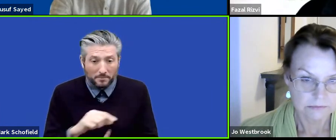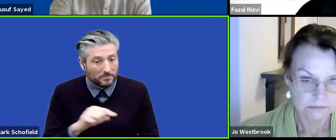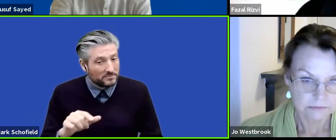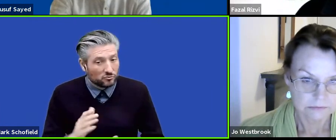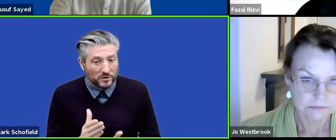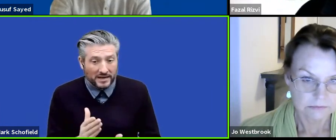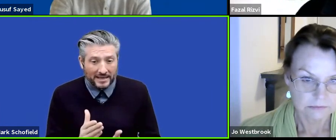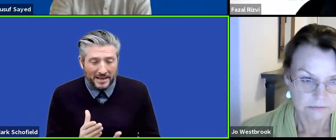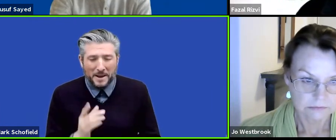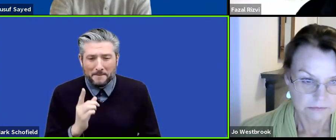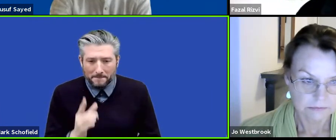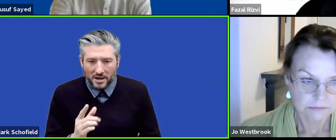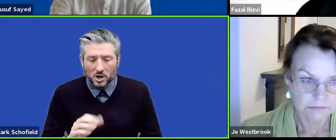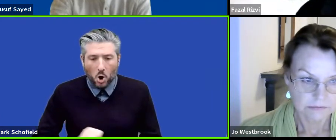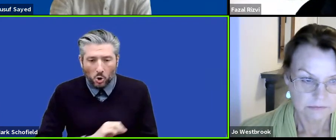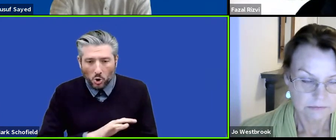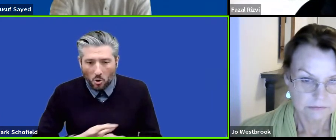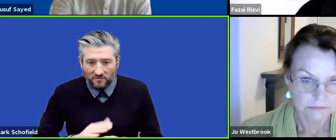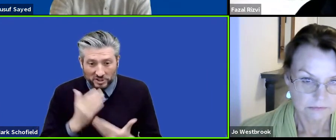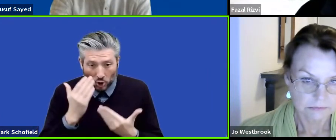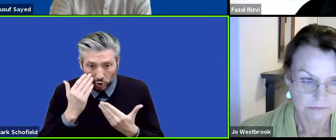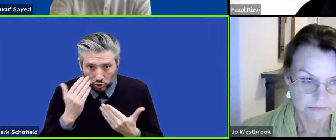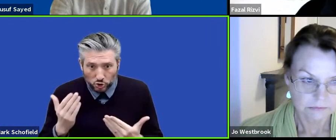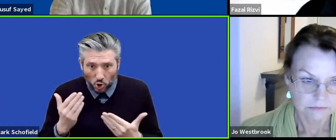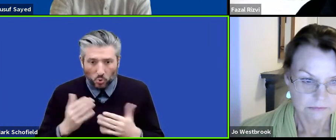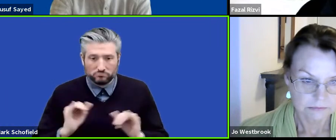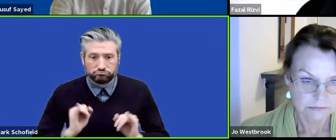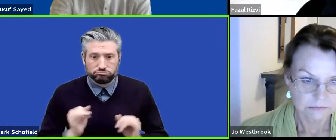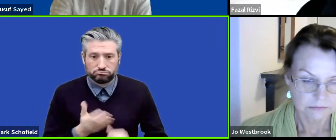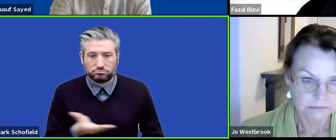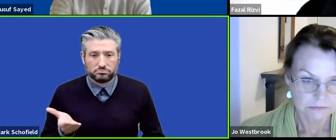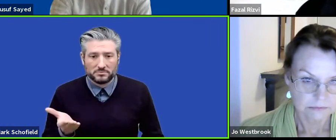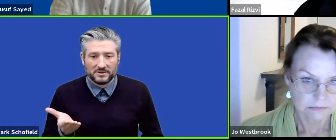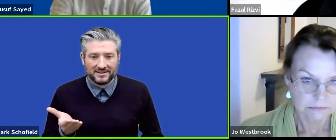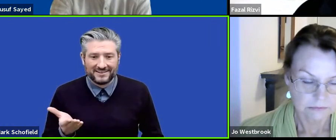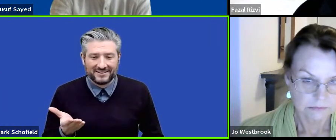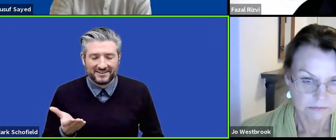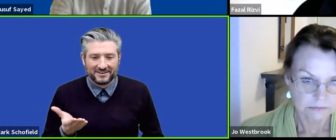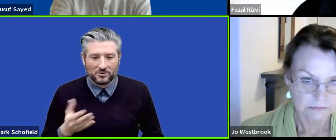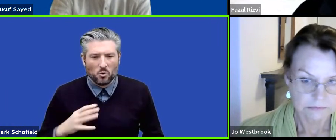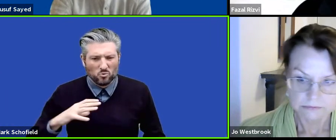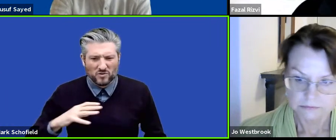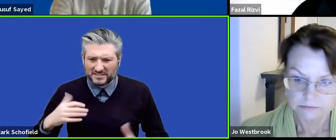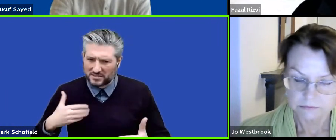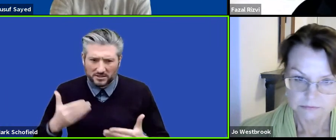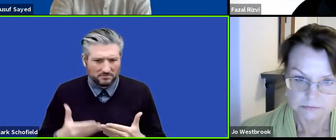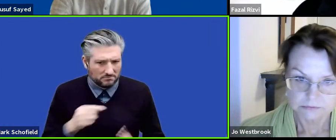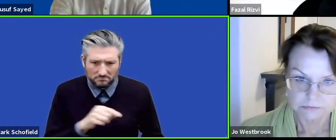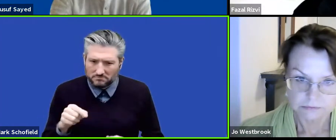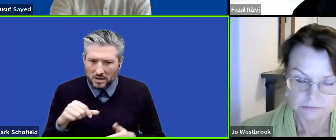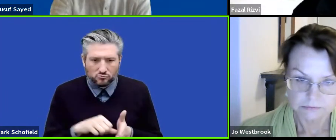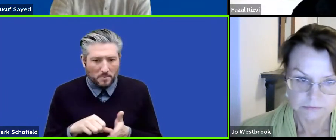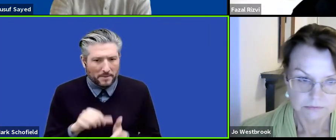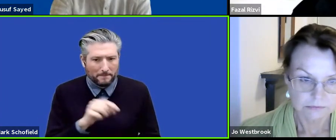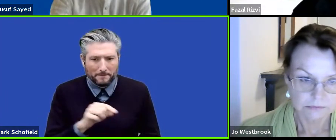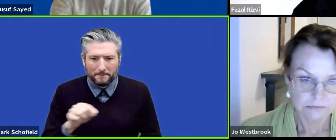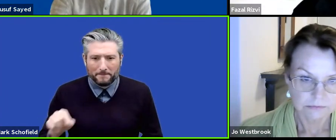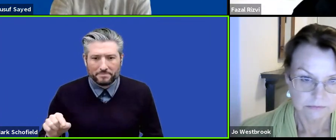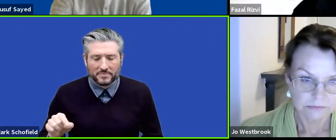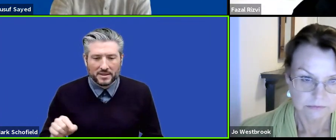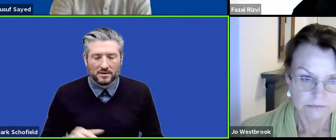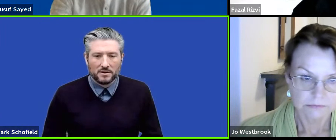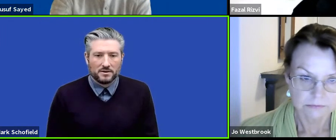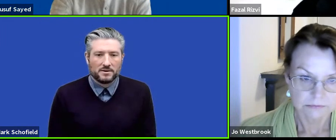COVID. But if we actually simply think that there were things that we were not able to